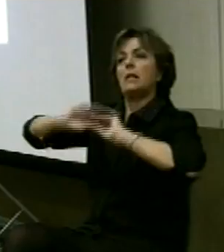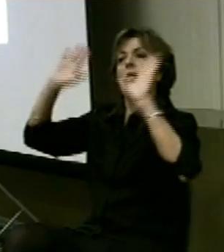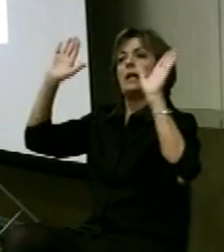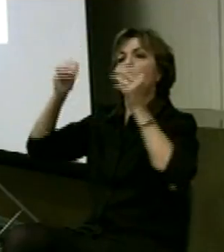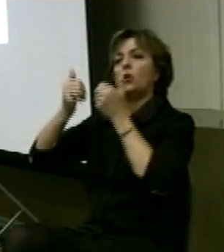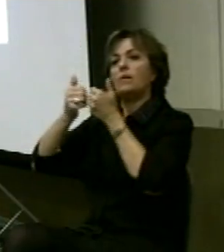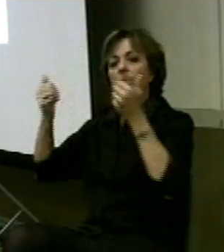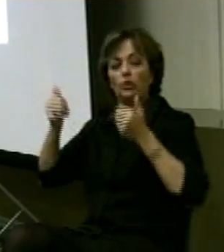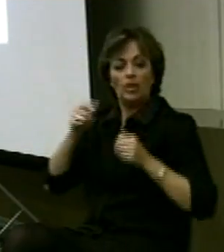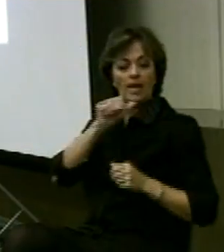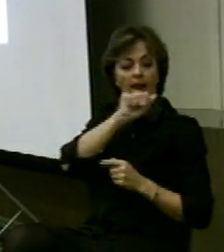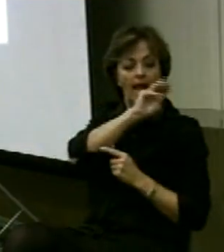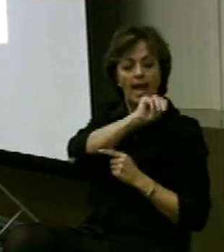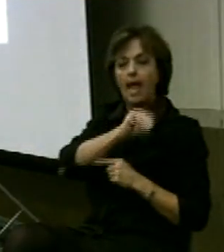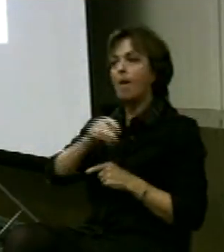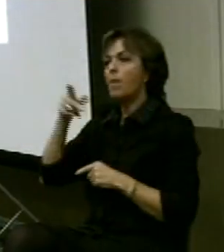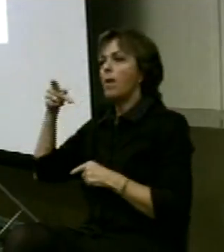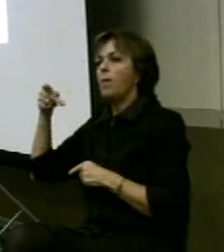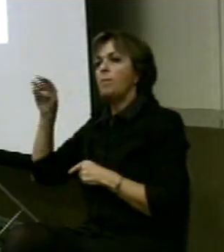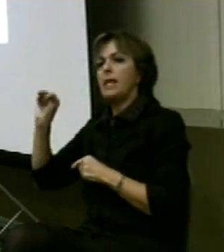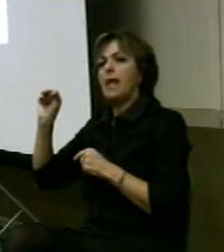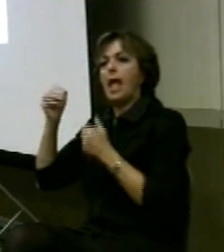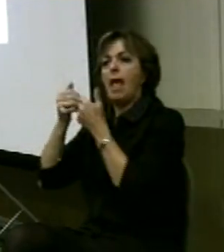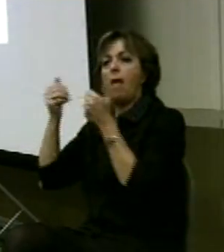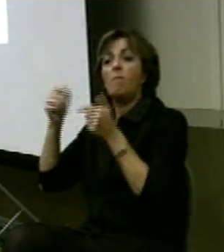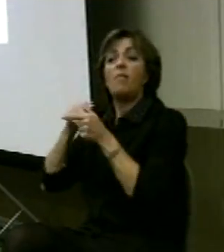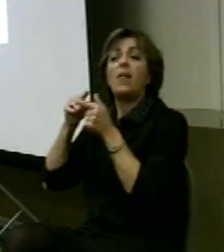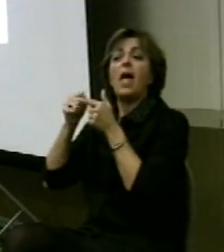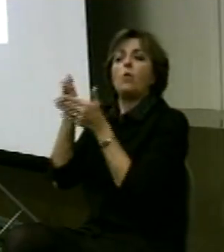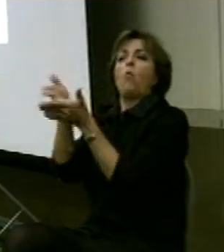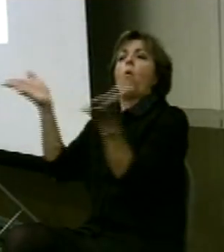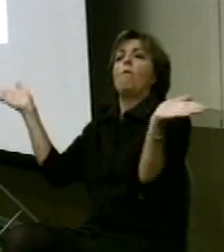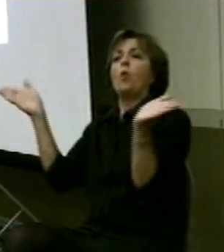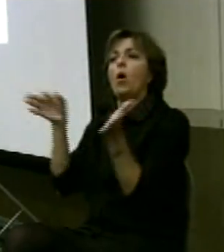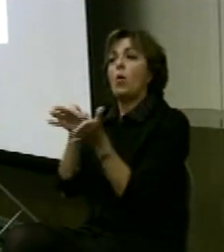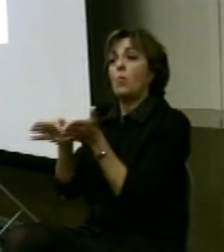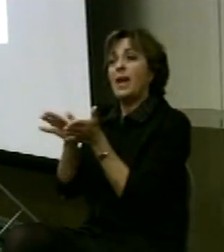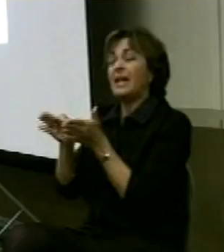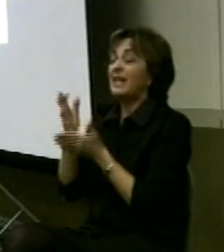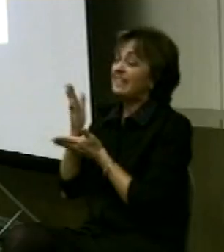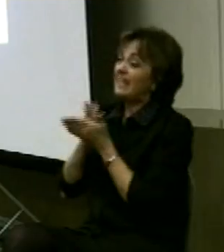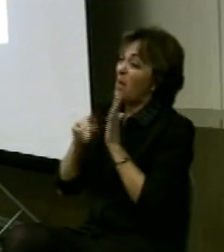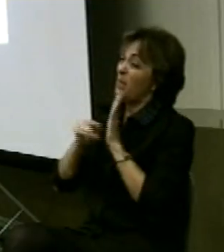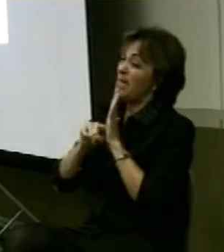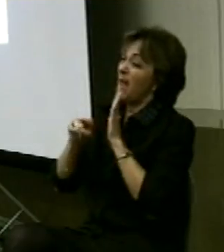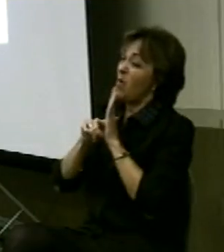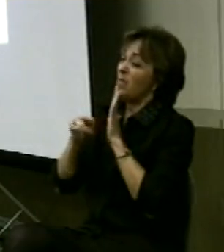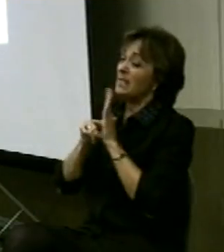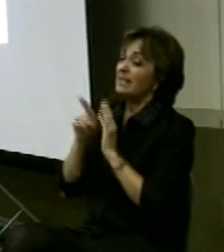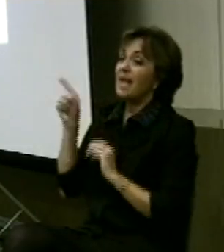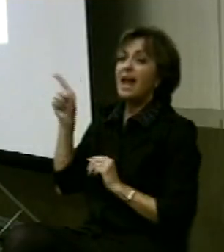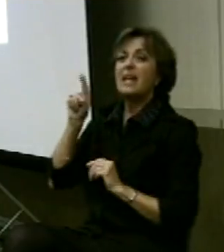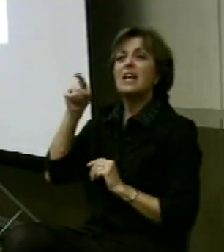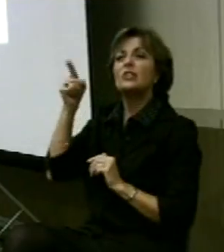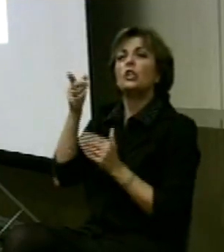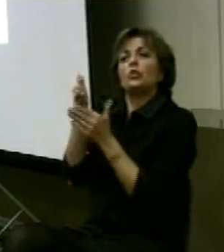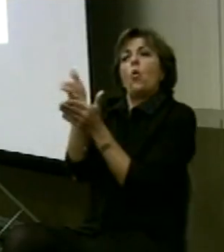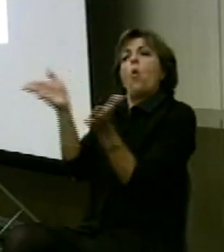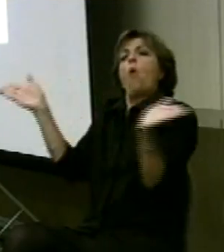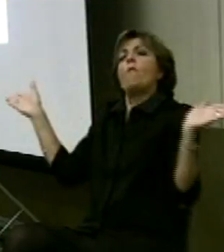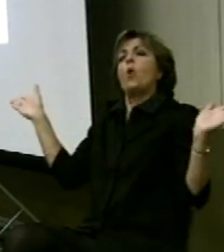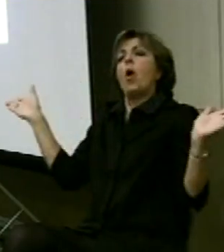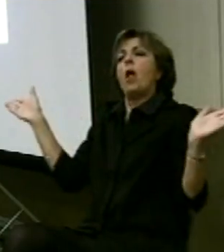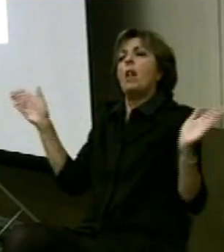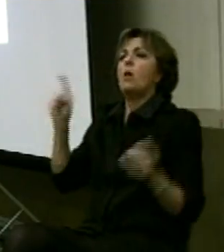AM and PM. Maybe you just give them an overall rating. Some of the downsides to this is that it's just an overall